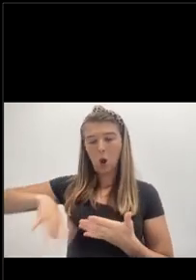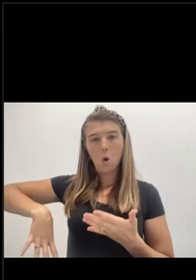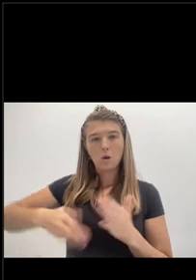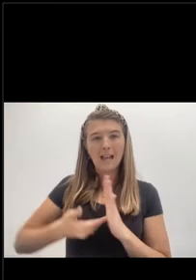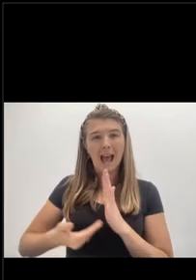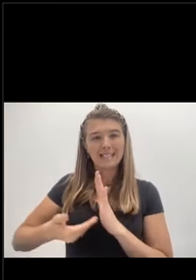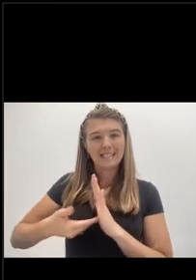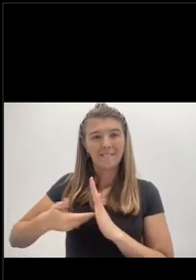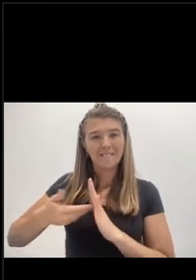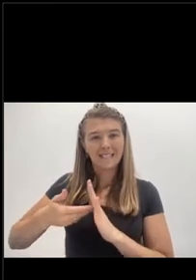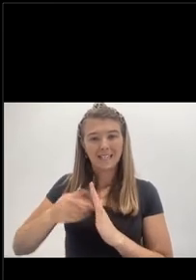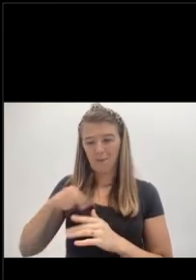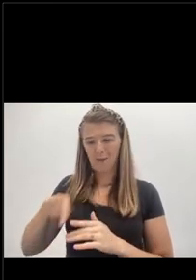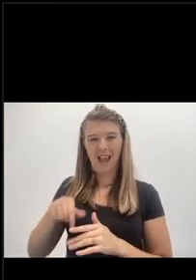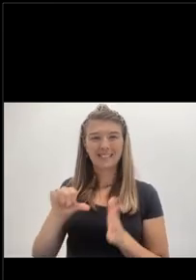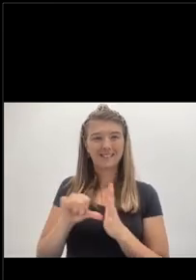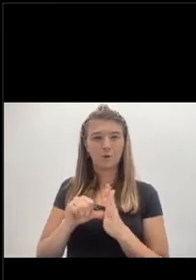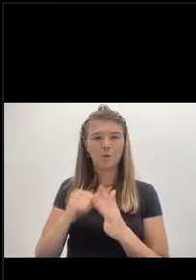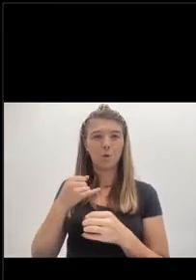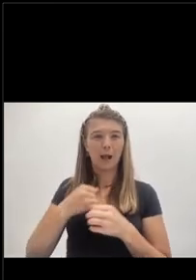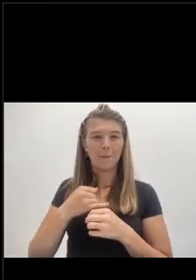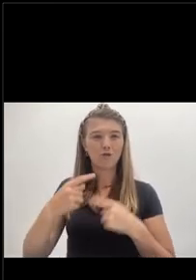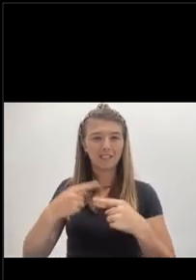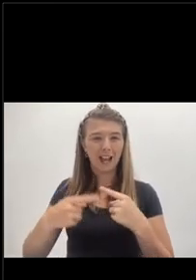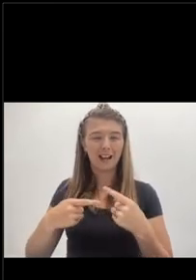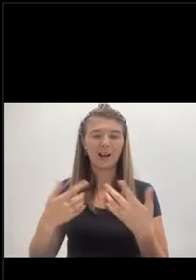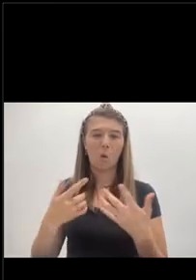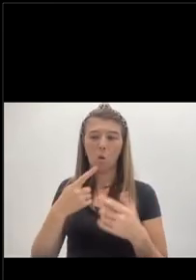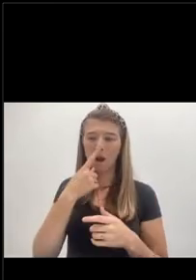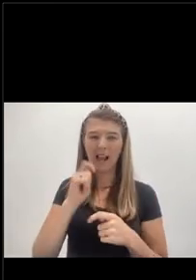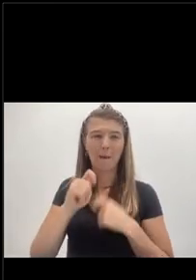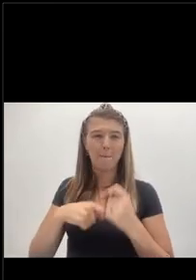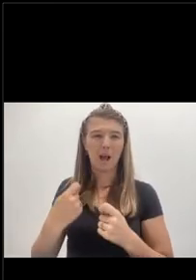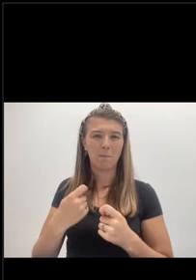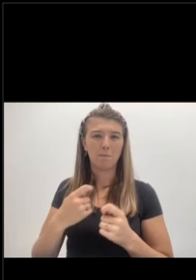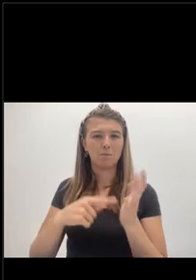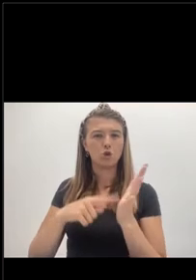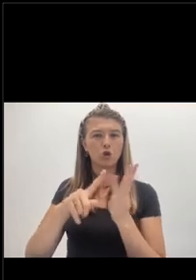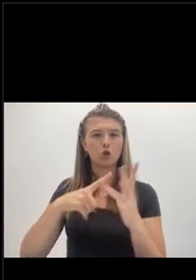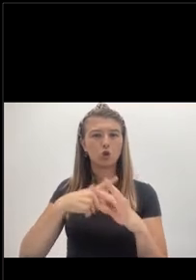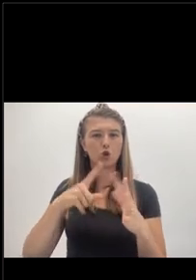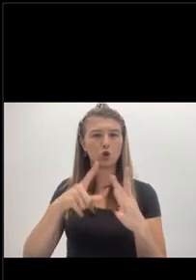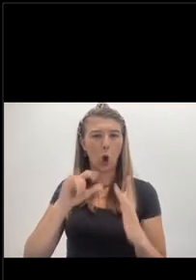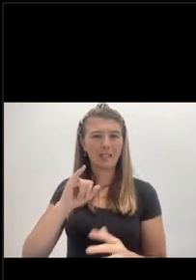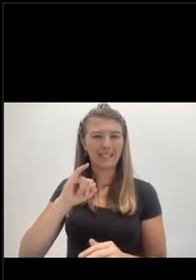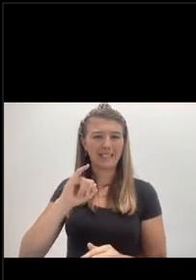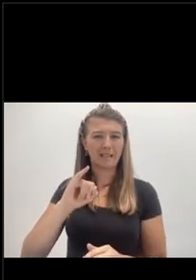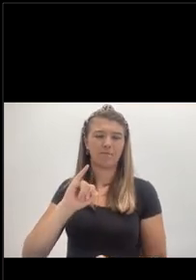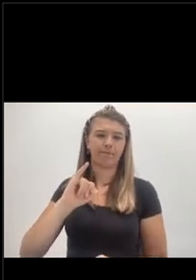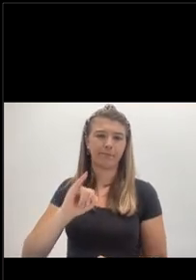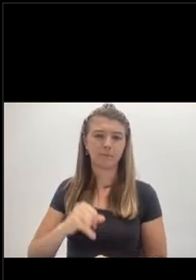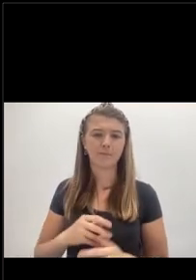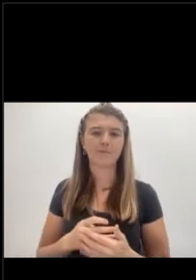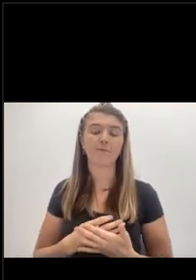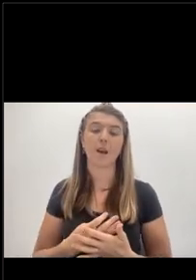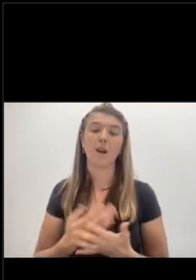in mechanical recycling, but can also be toxic if they end up in food products again at the end. For example,